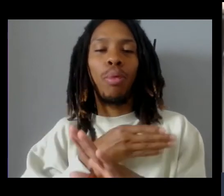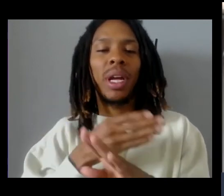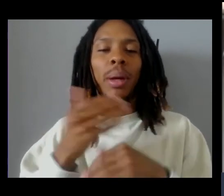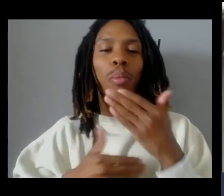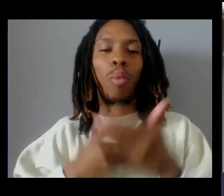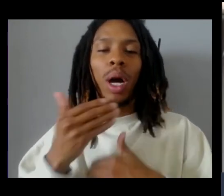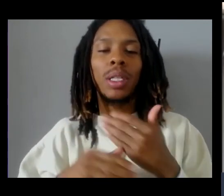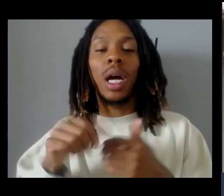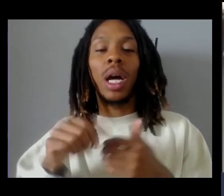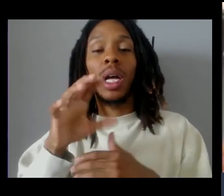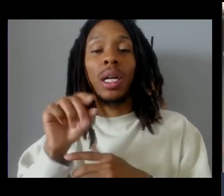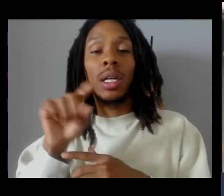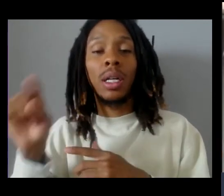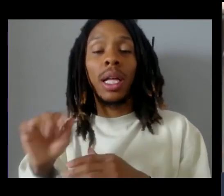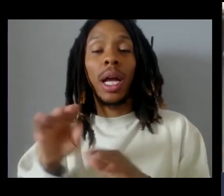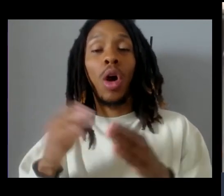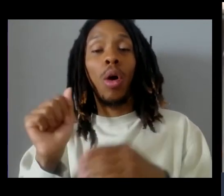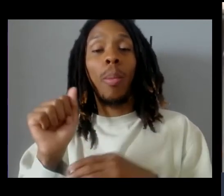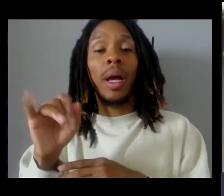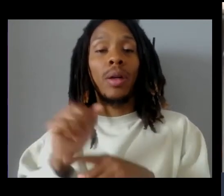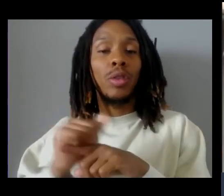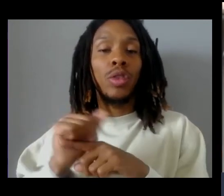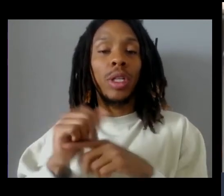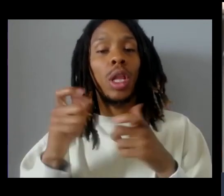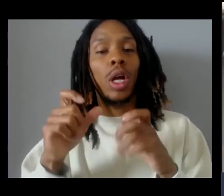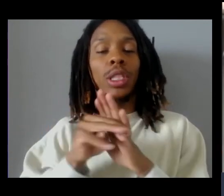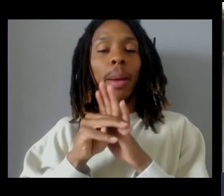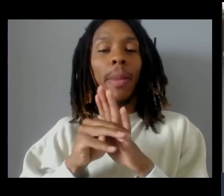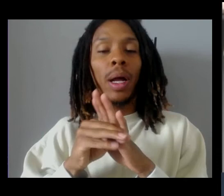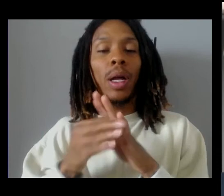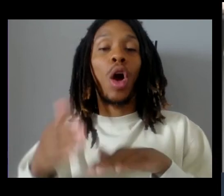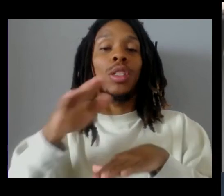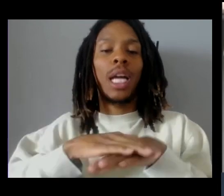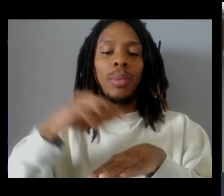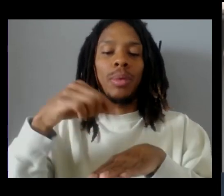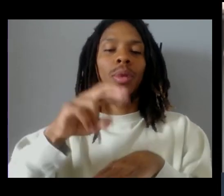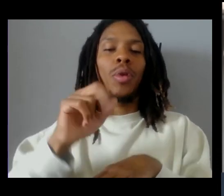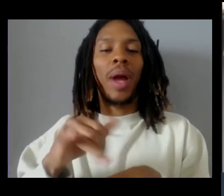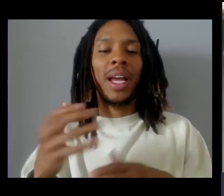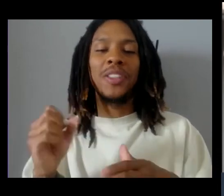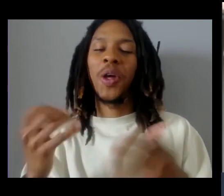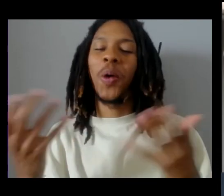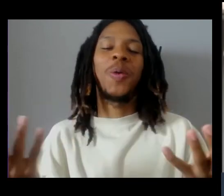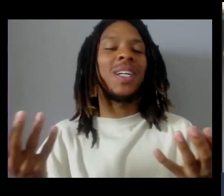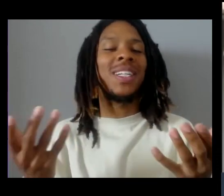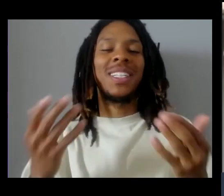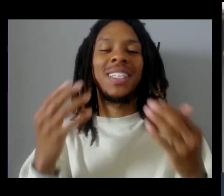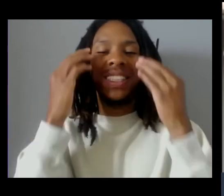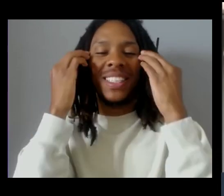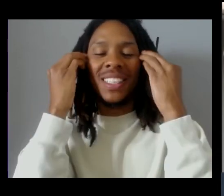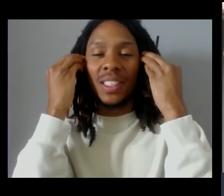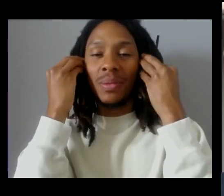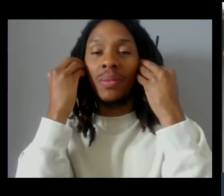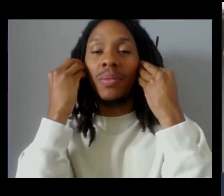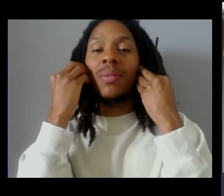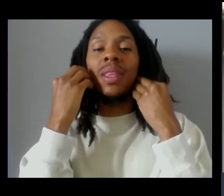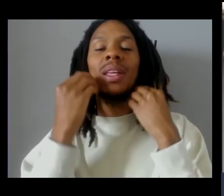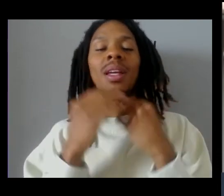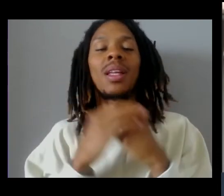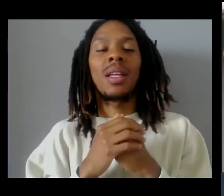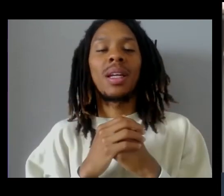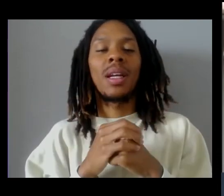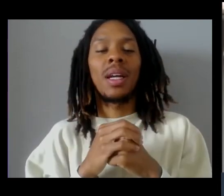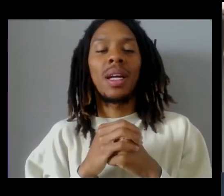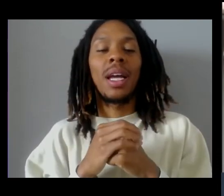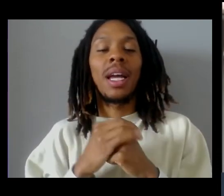Other companies like OpenAI training their largest models on top of Ray. And so, if you're